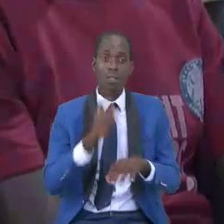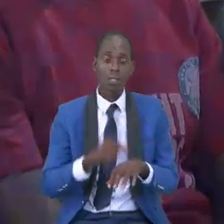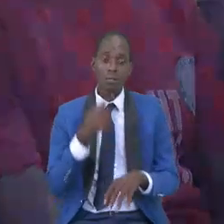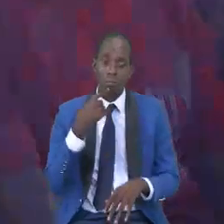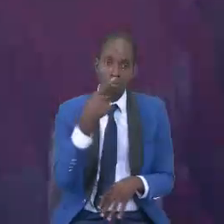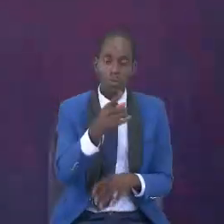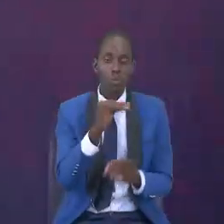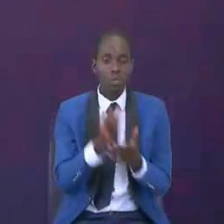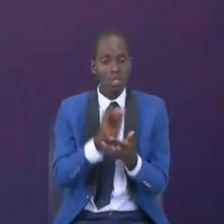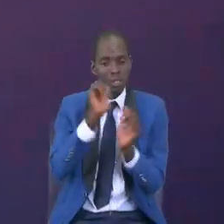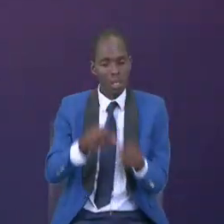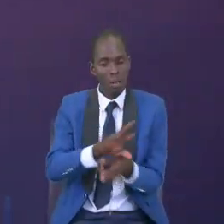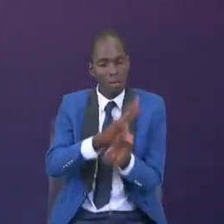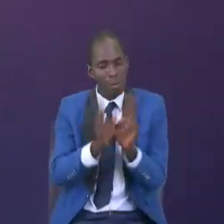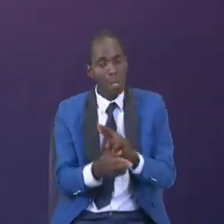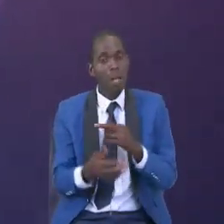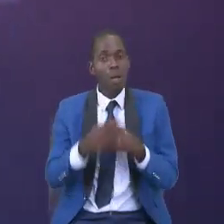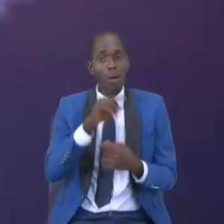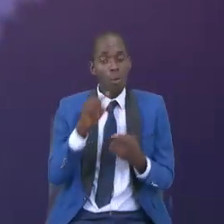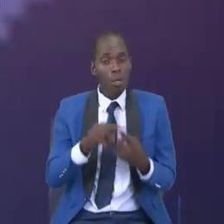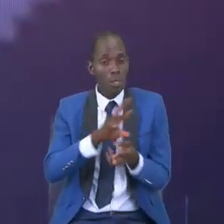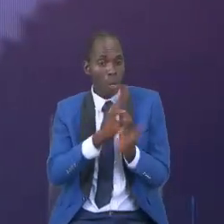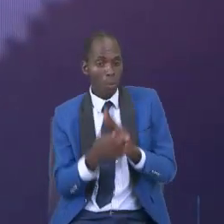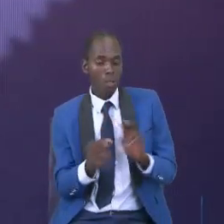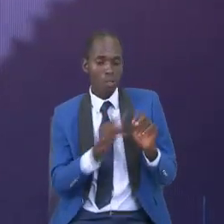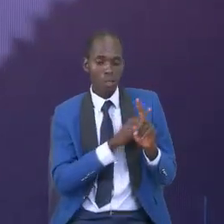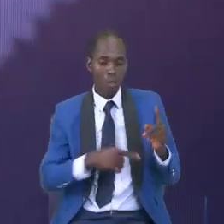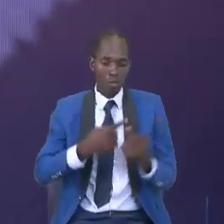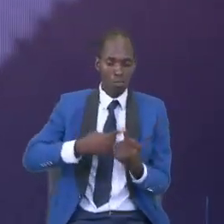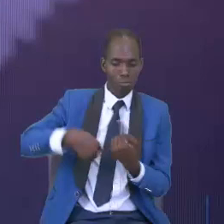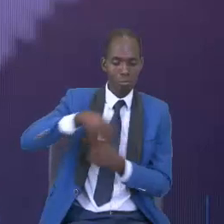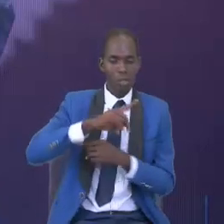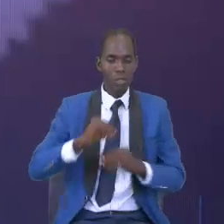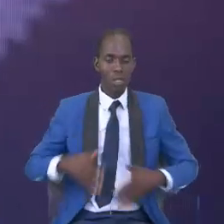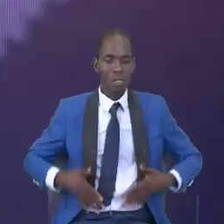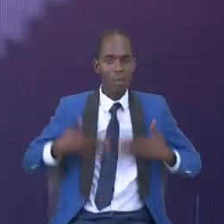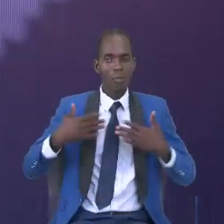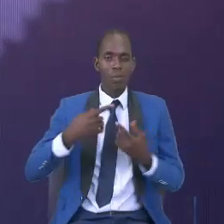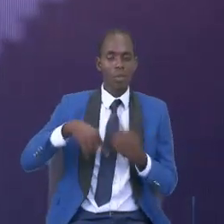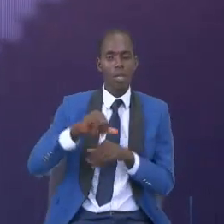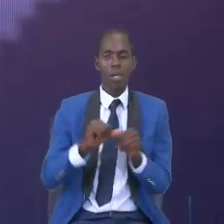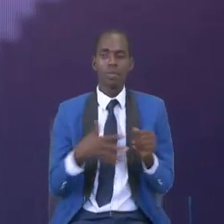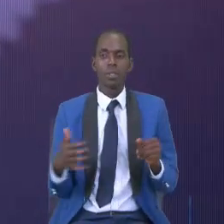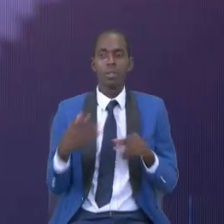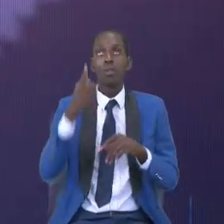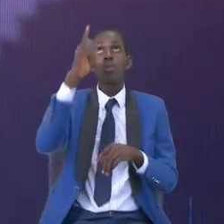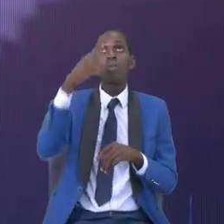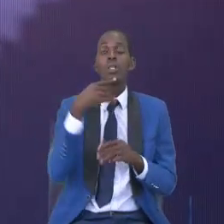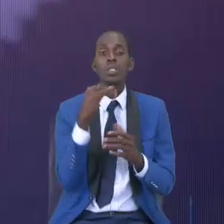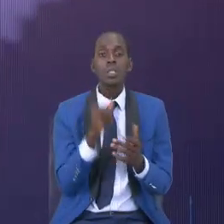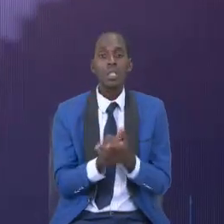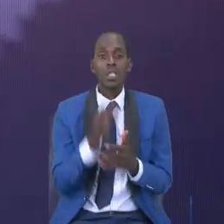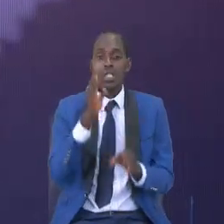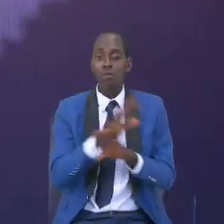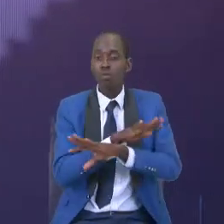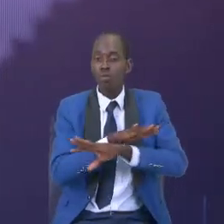can repent. And when he repents, the Lord will turn his life, turn everything around, because God said that if you don't